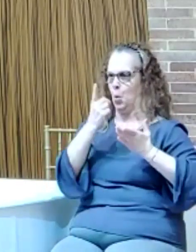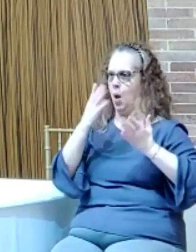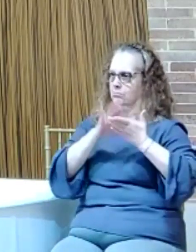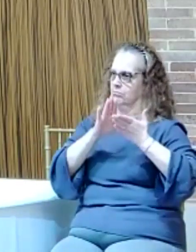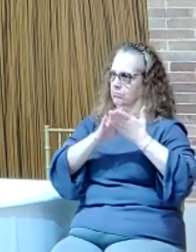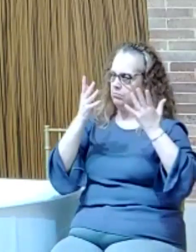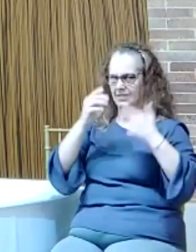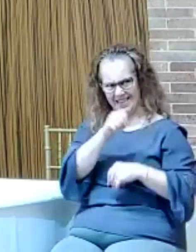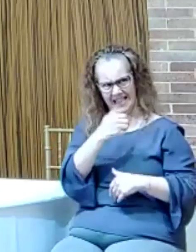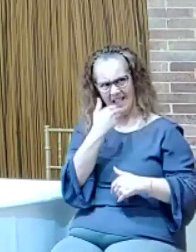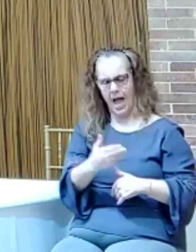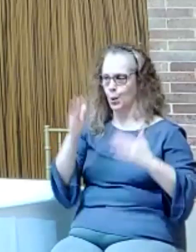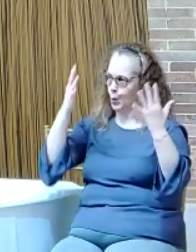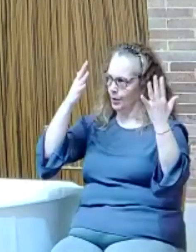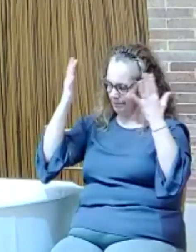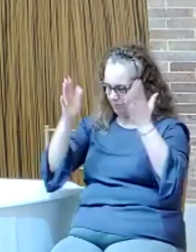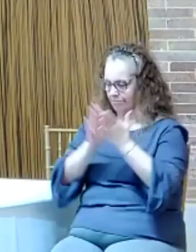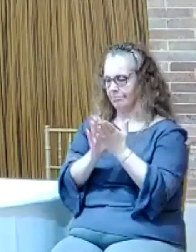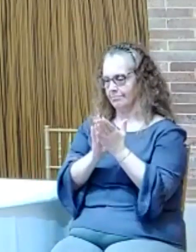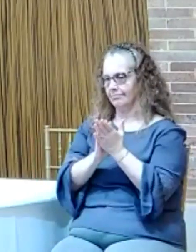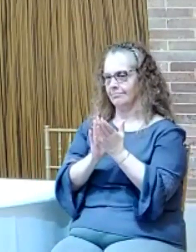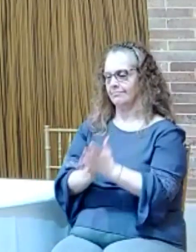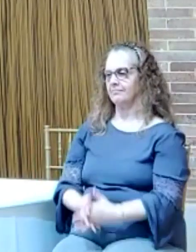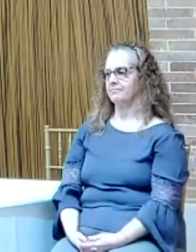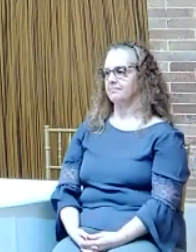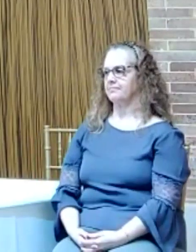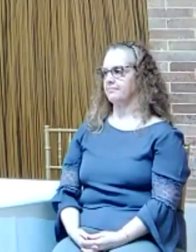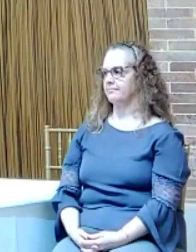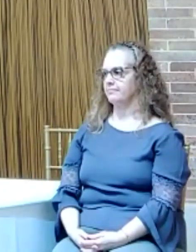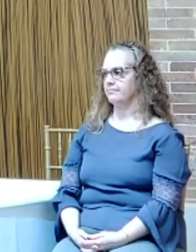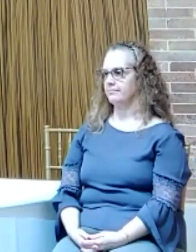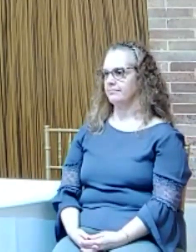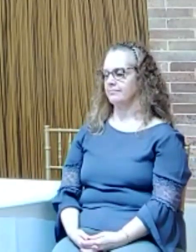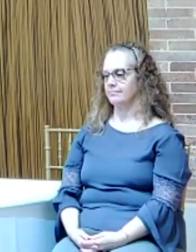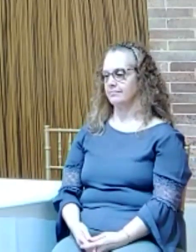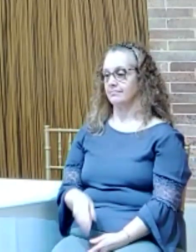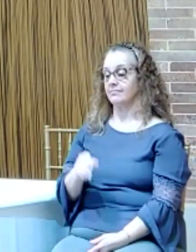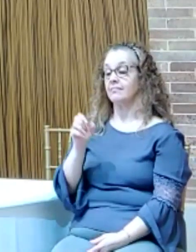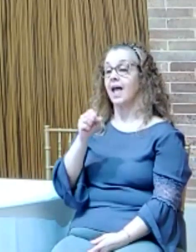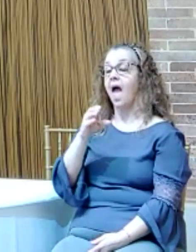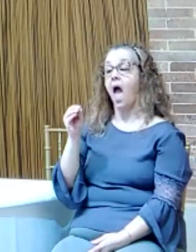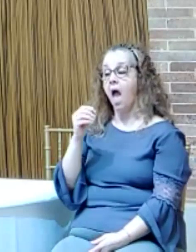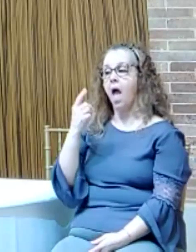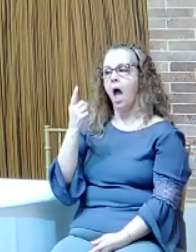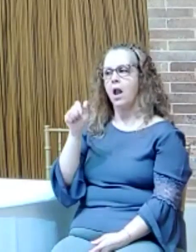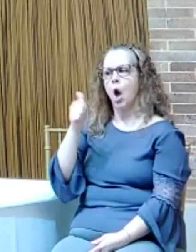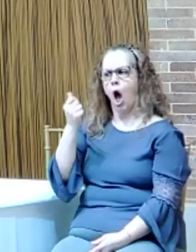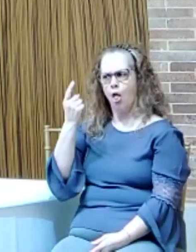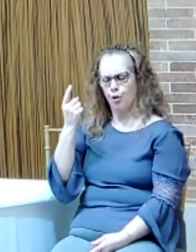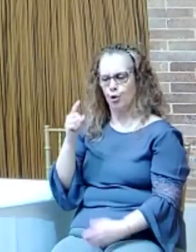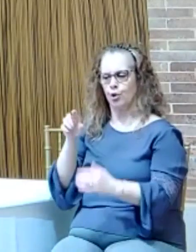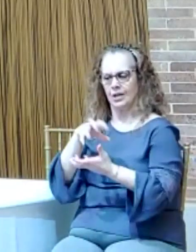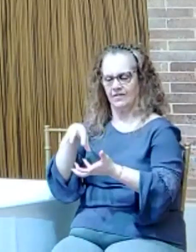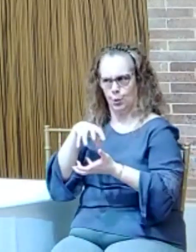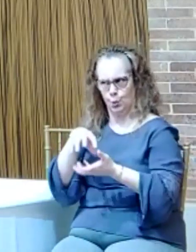you yes we we learned something from the animals right um another great confusion is that